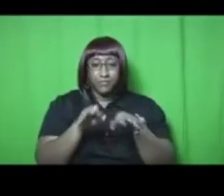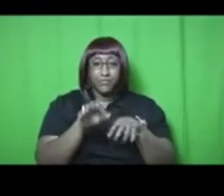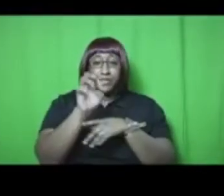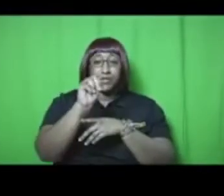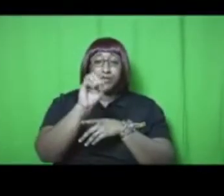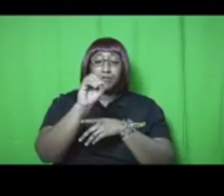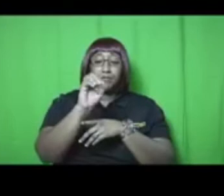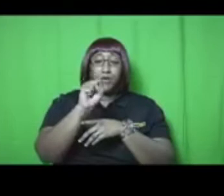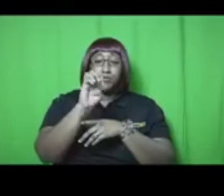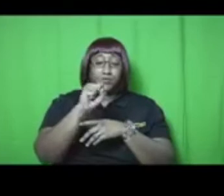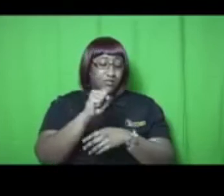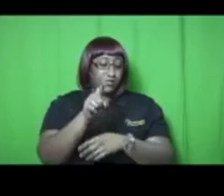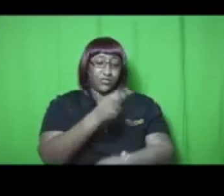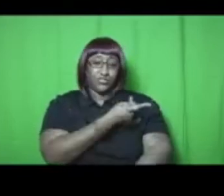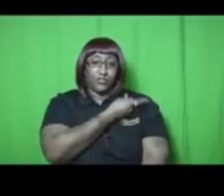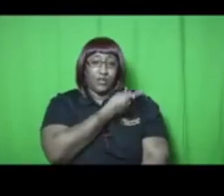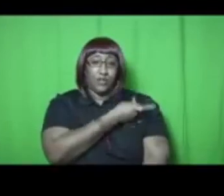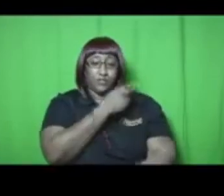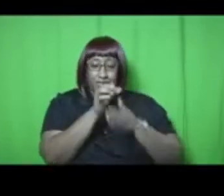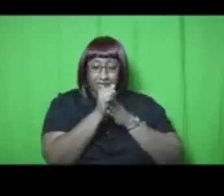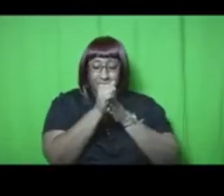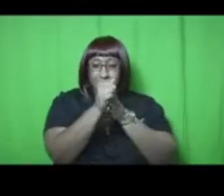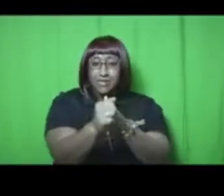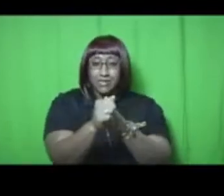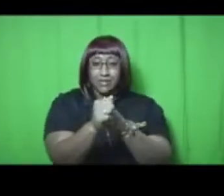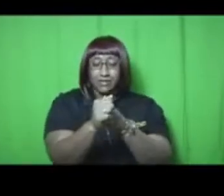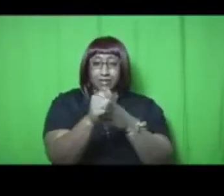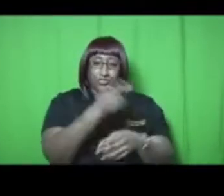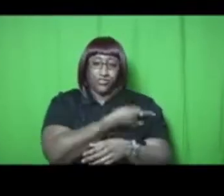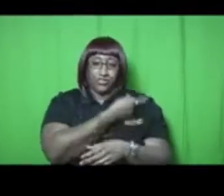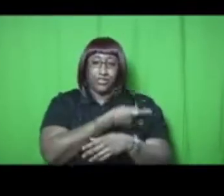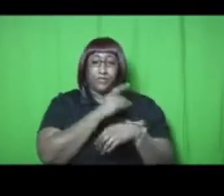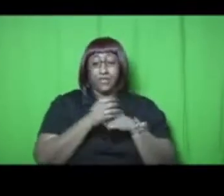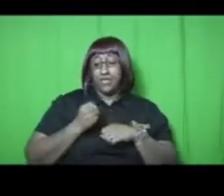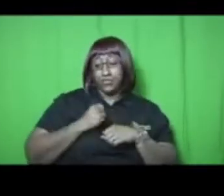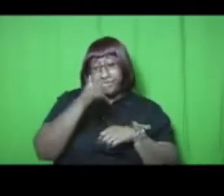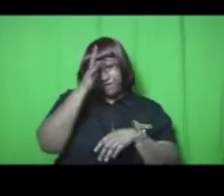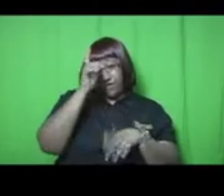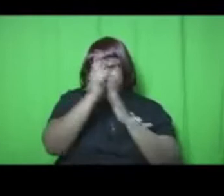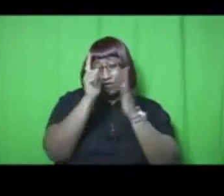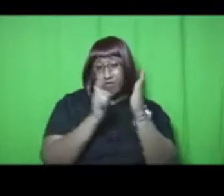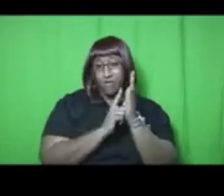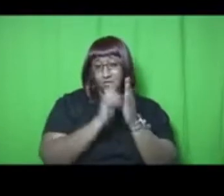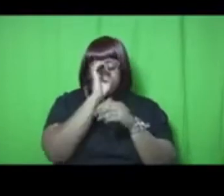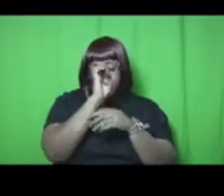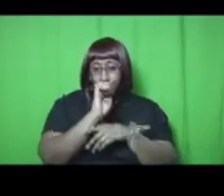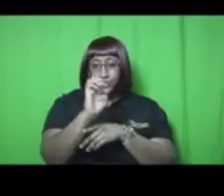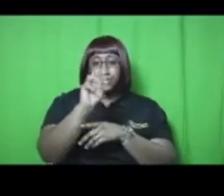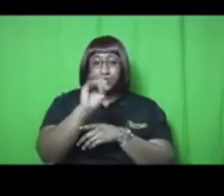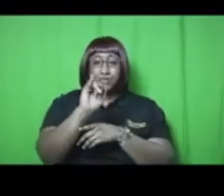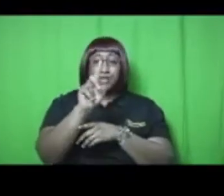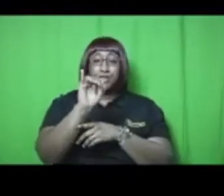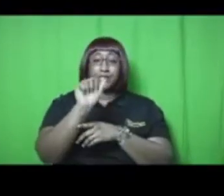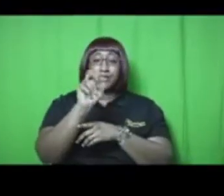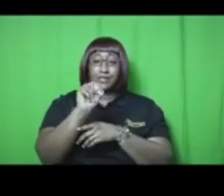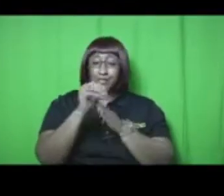Moses was shepherding the flock of Jethro, his father-in-law, the priest of Midian. He